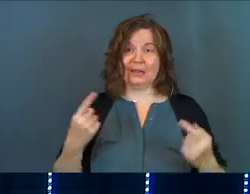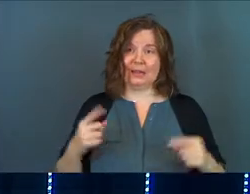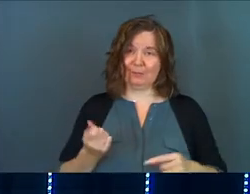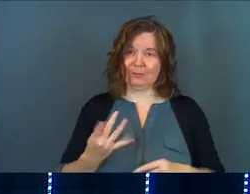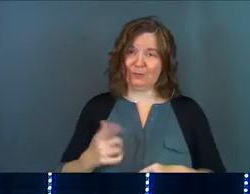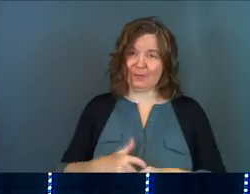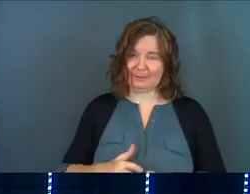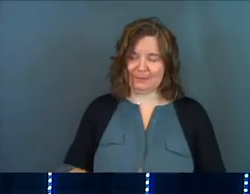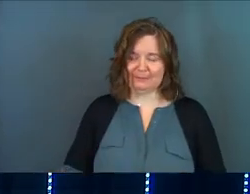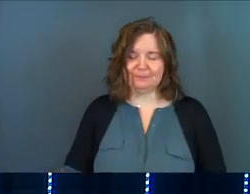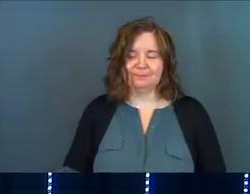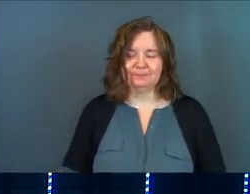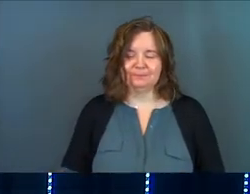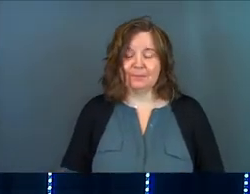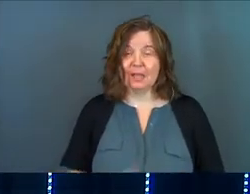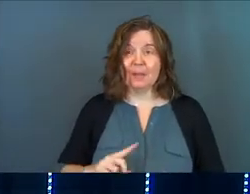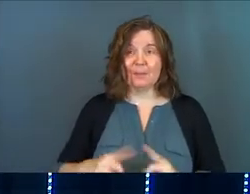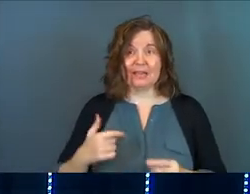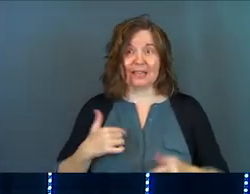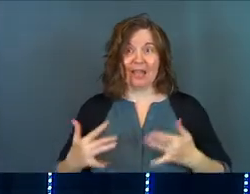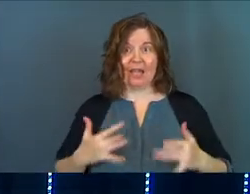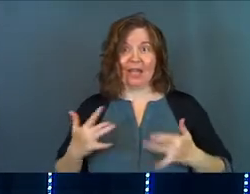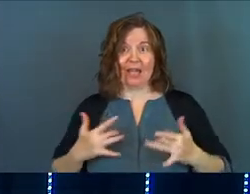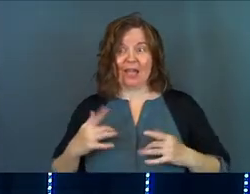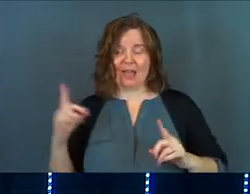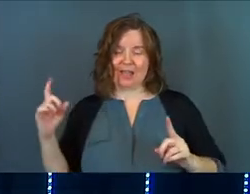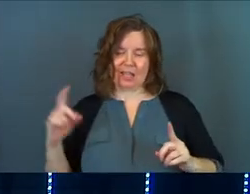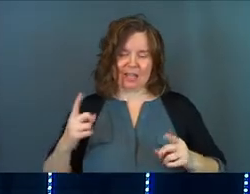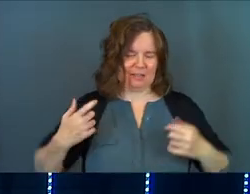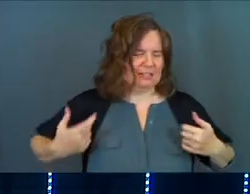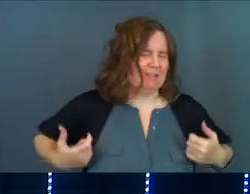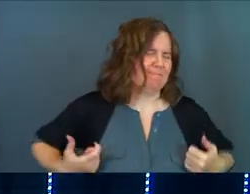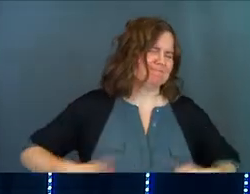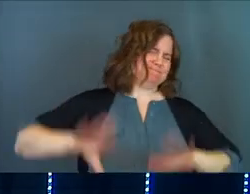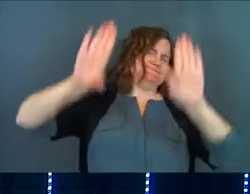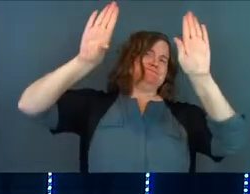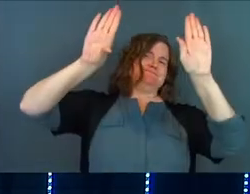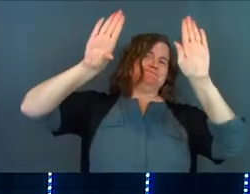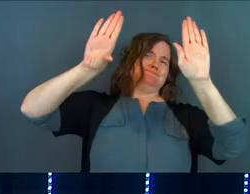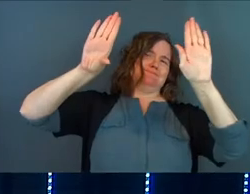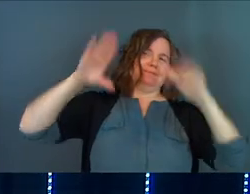happened to me a few times. But he got so excited, he throws his feet up.